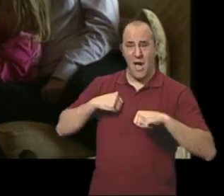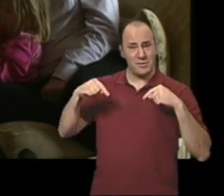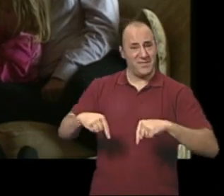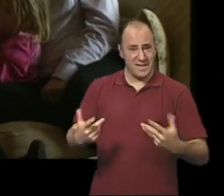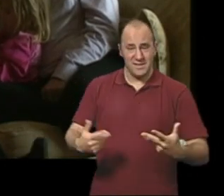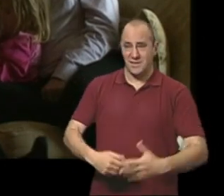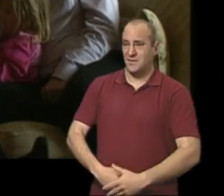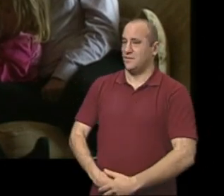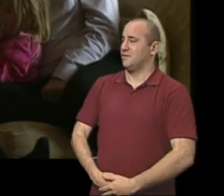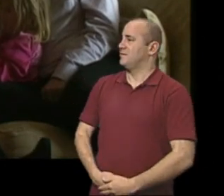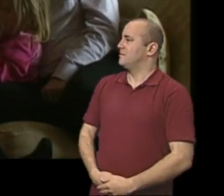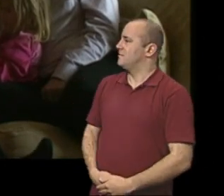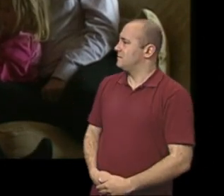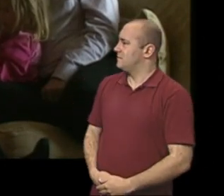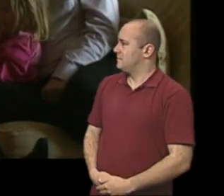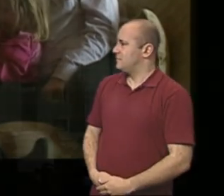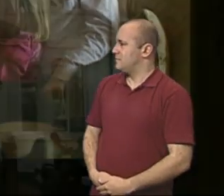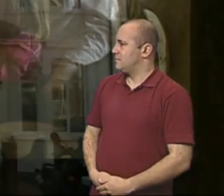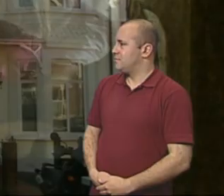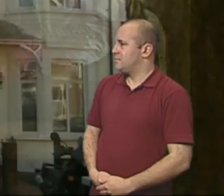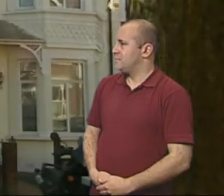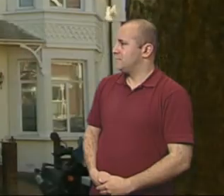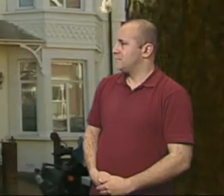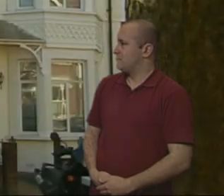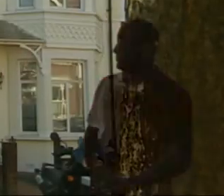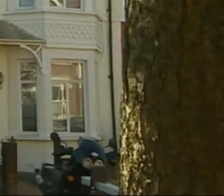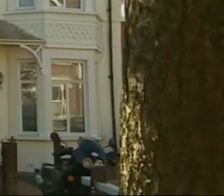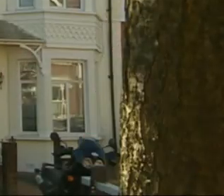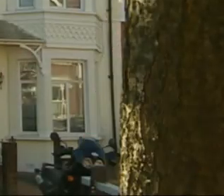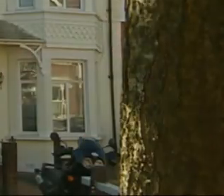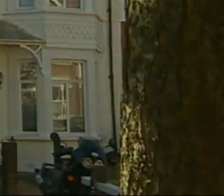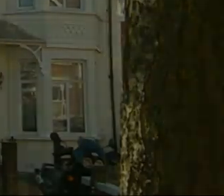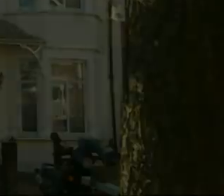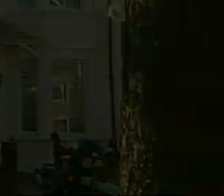that I want to stay in and that I'm really proud of.